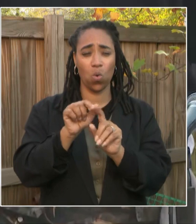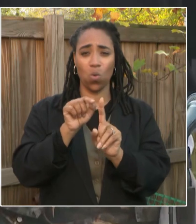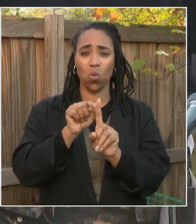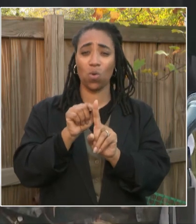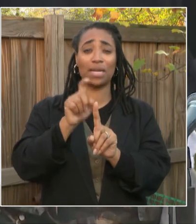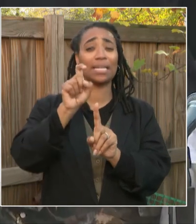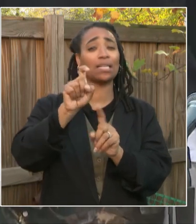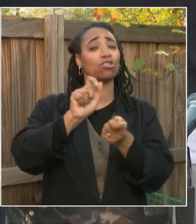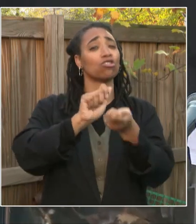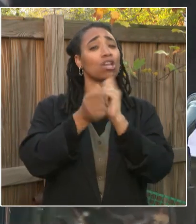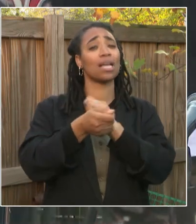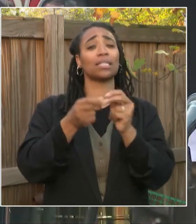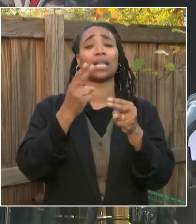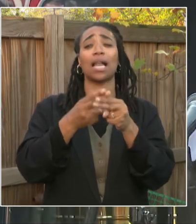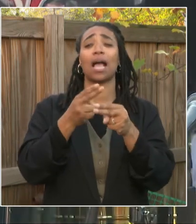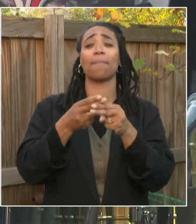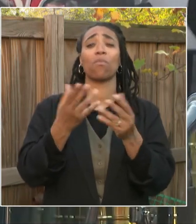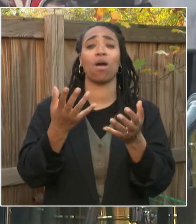it's the only one in the country.